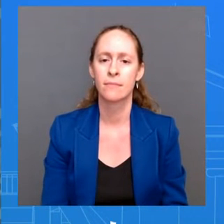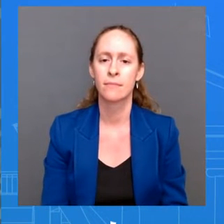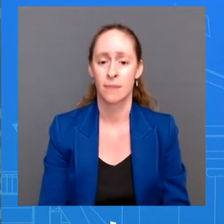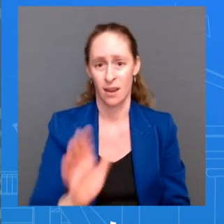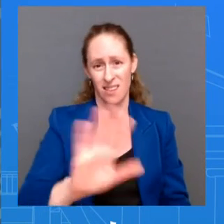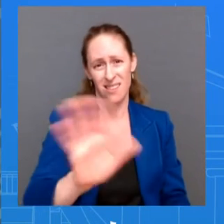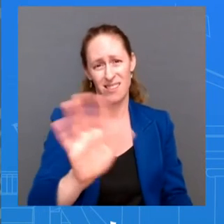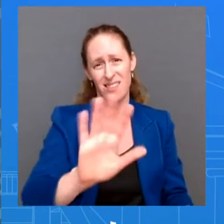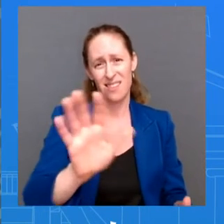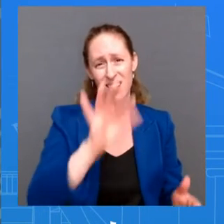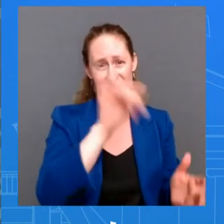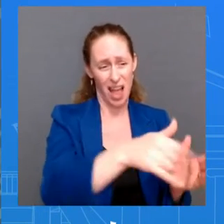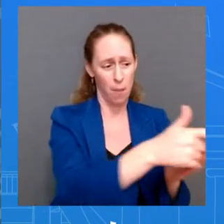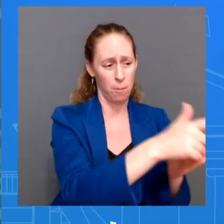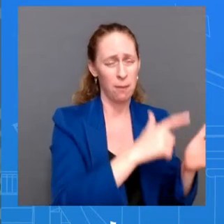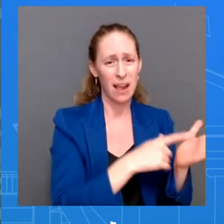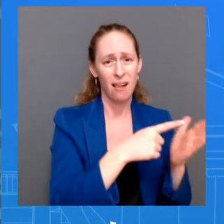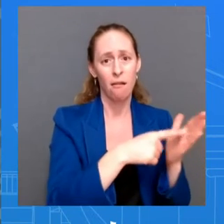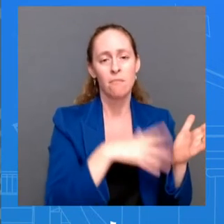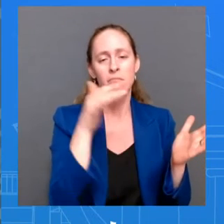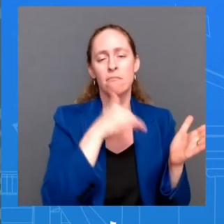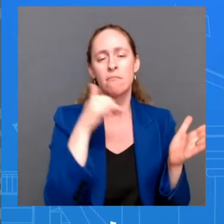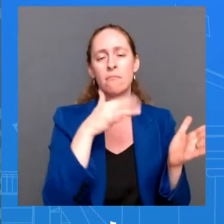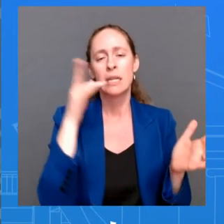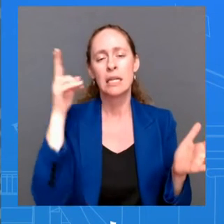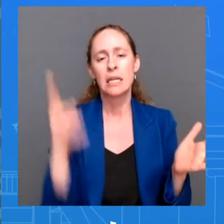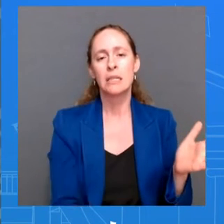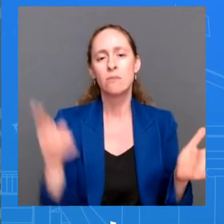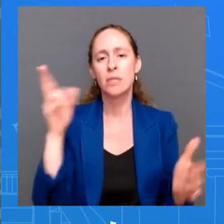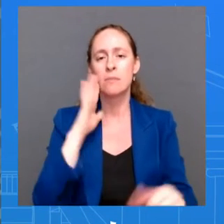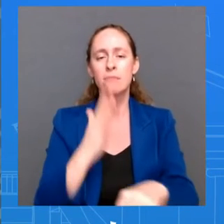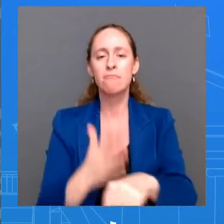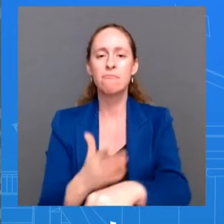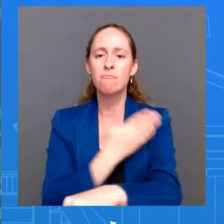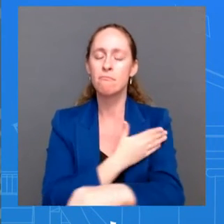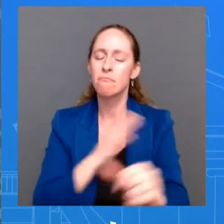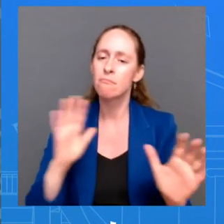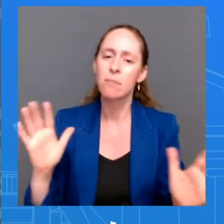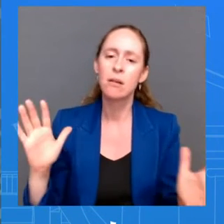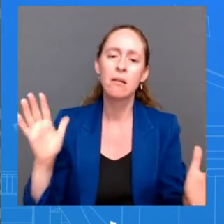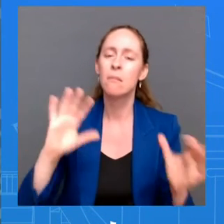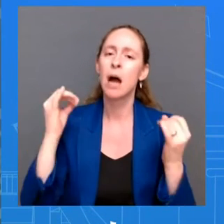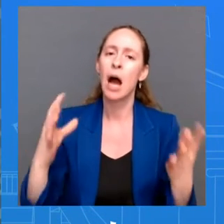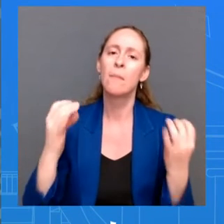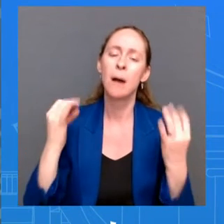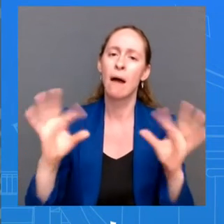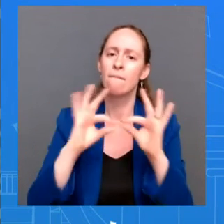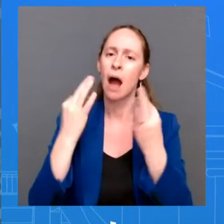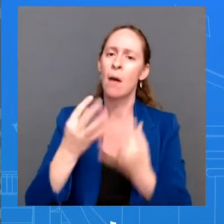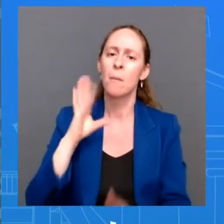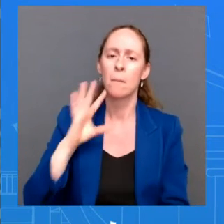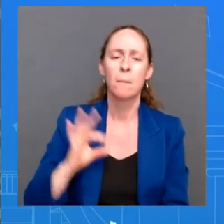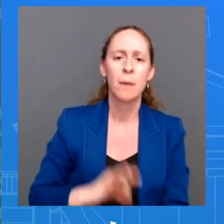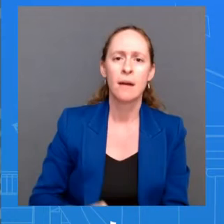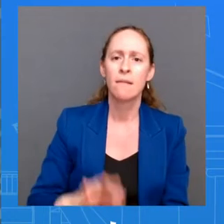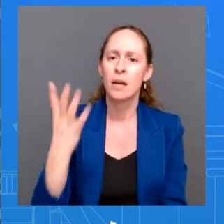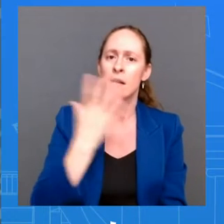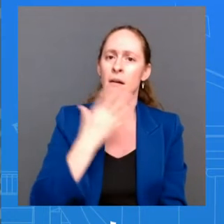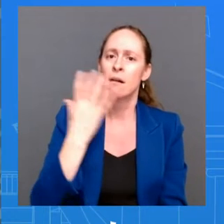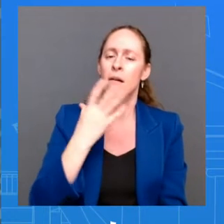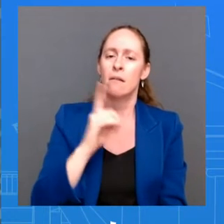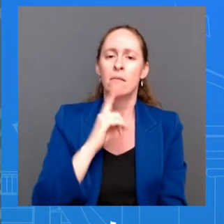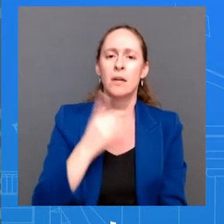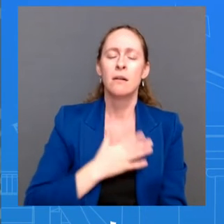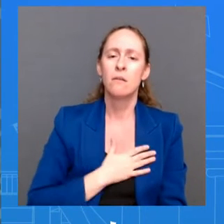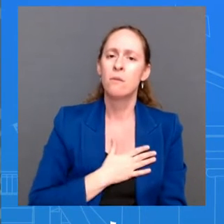middle-class families, and that the president is grateful. We have said that it is grateful for the work that has been done by Senator